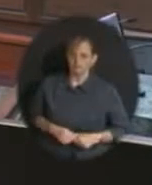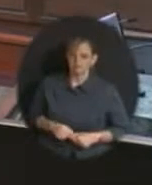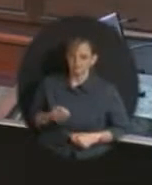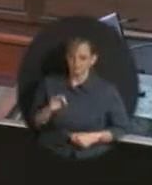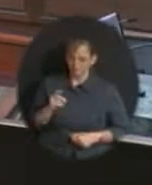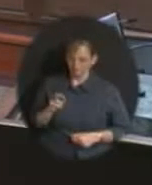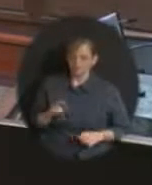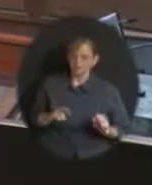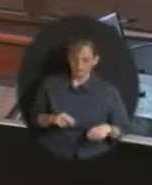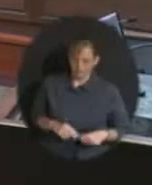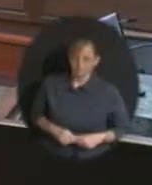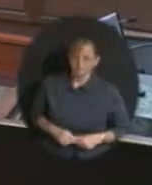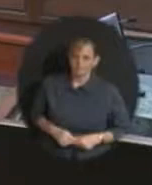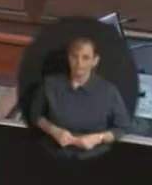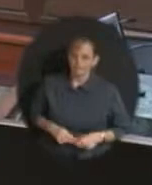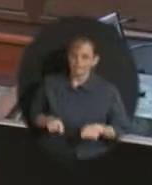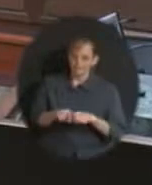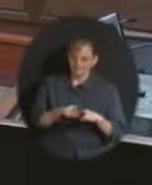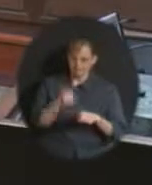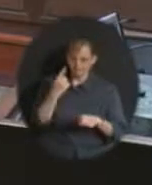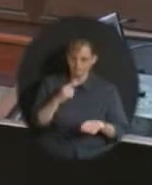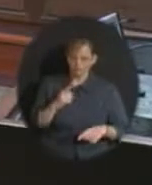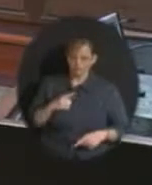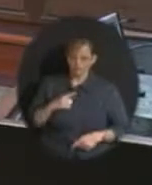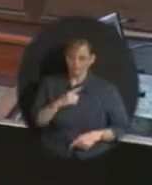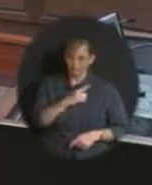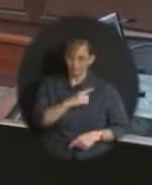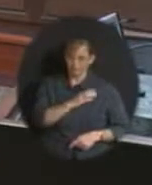legislative committee appointment.